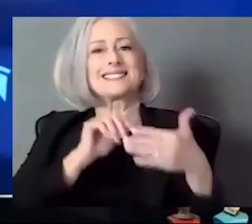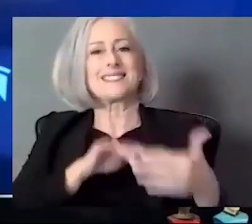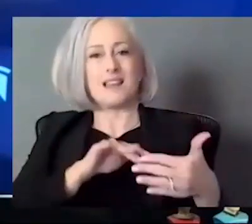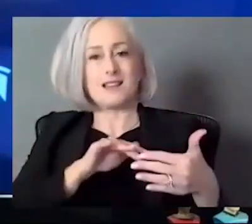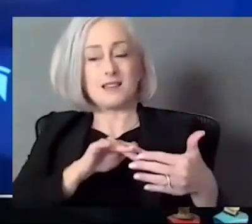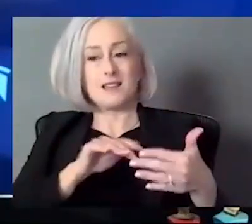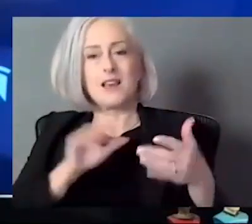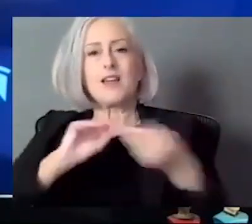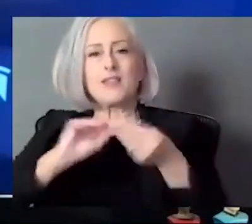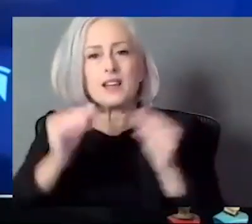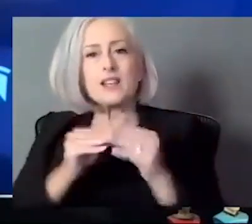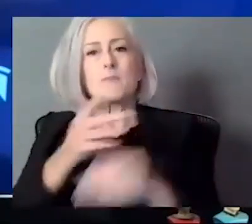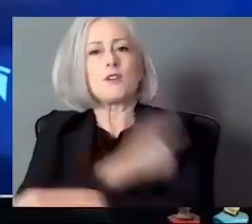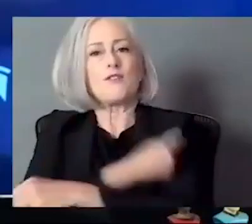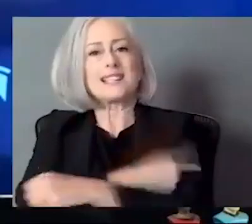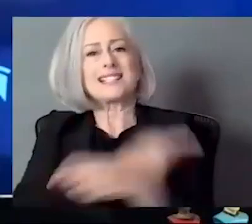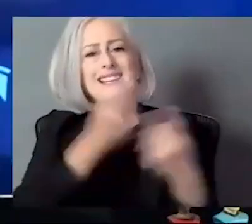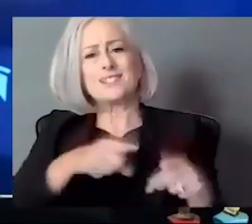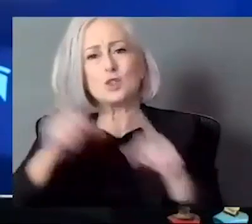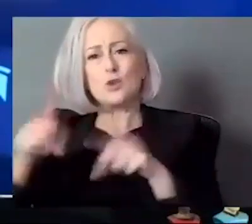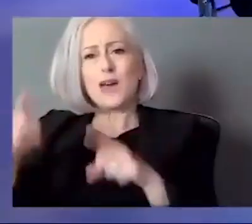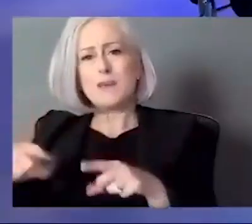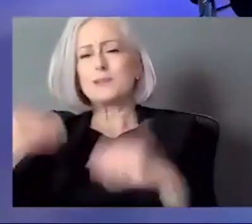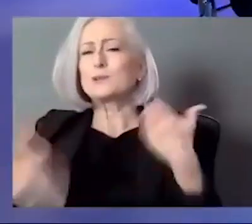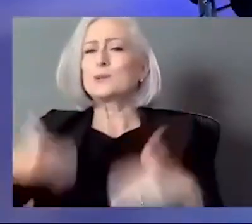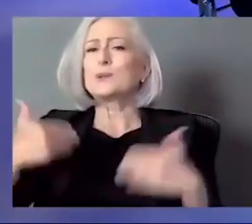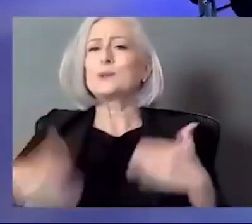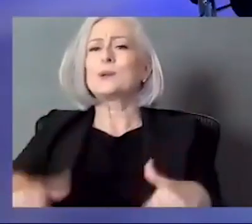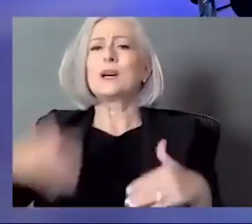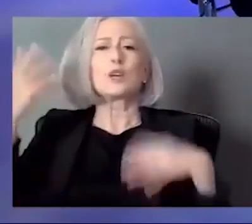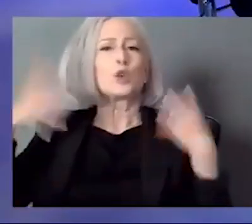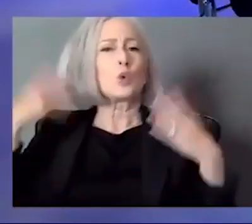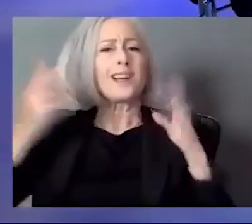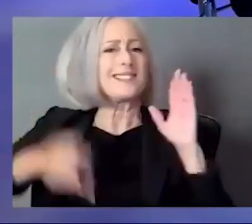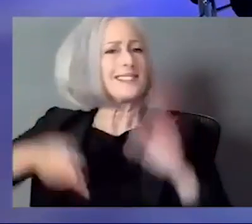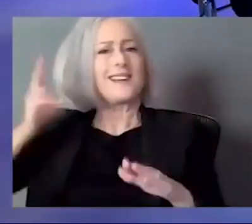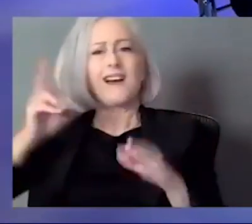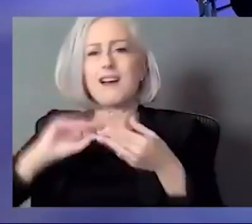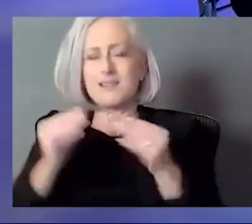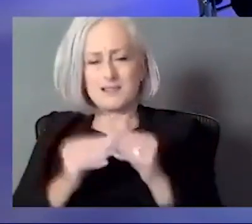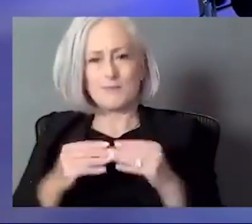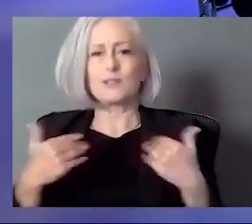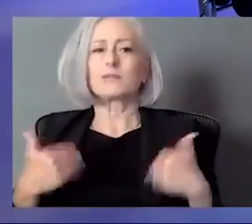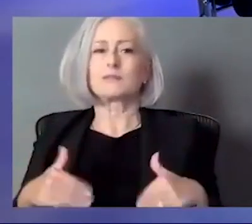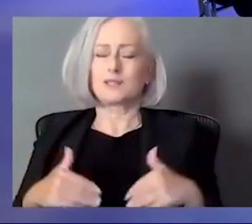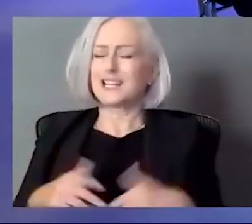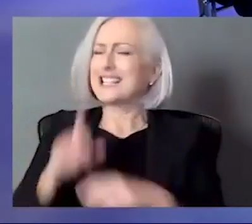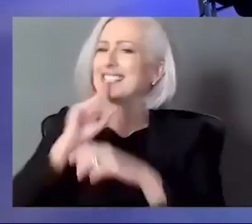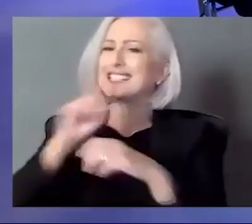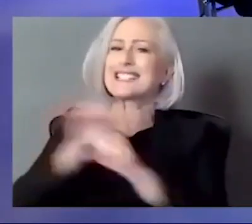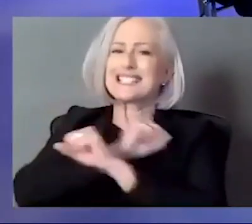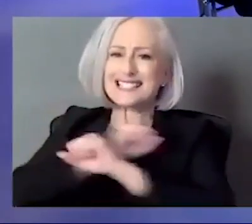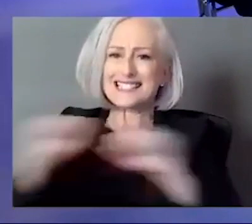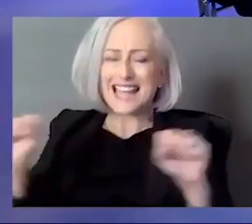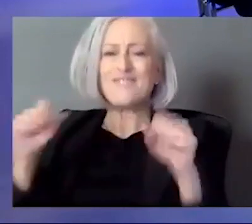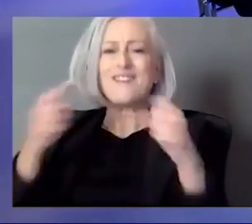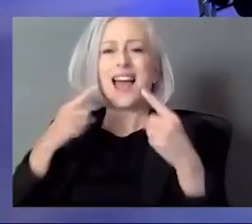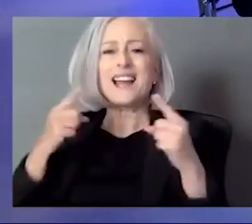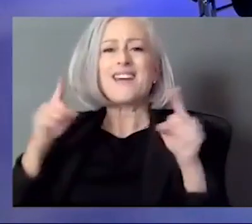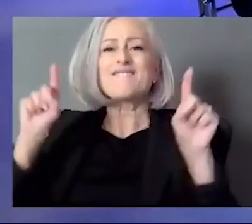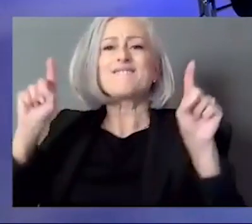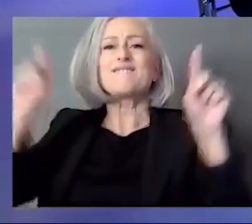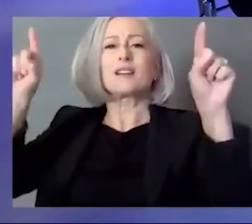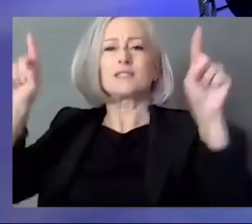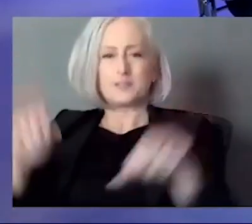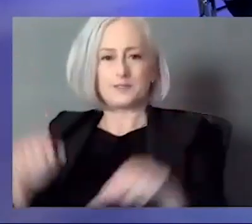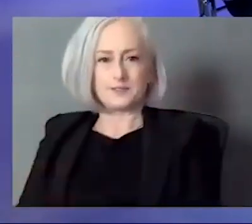just crazy. Crazy high. It's safe, Hawkeye. Yeah. Oh, it's absolutely safe and efficacious. So I am one of those people